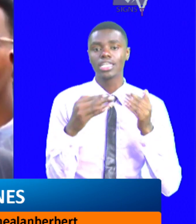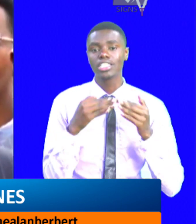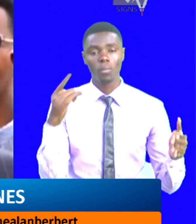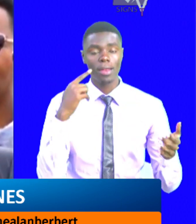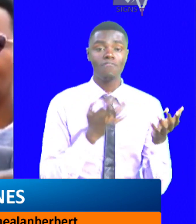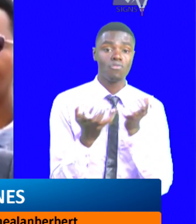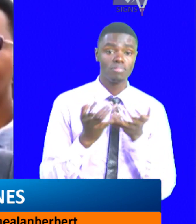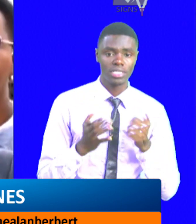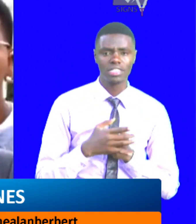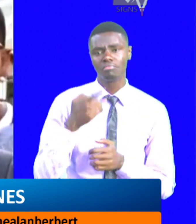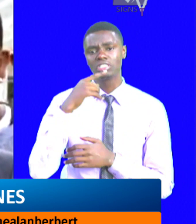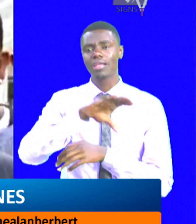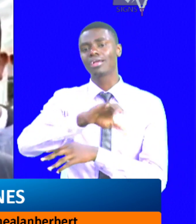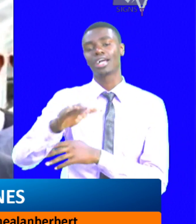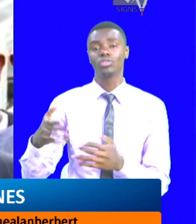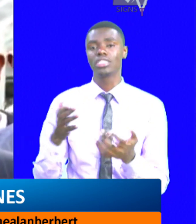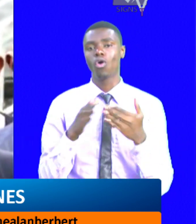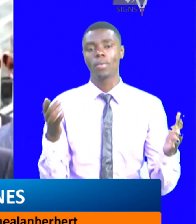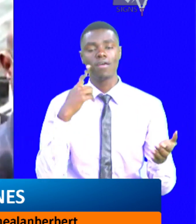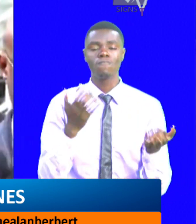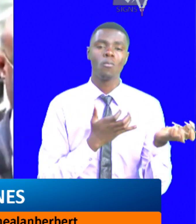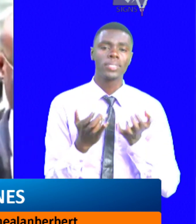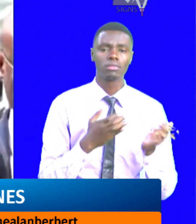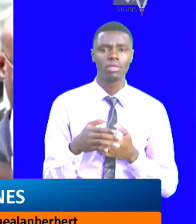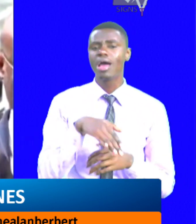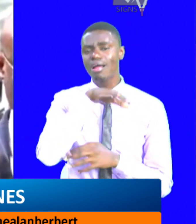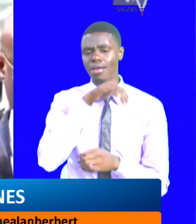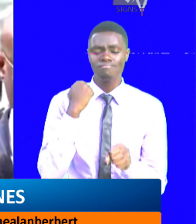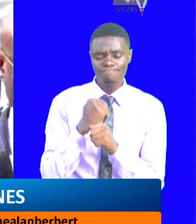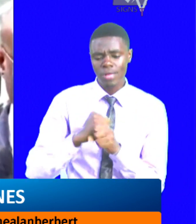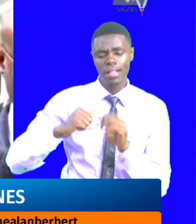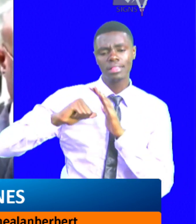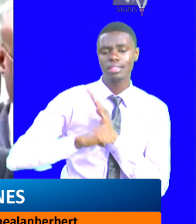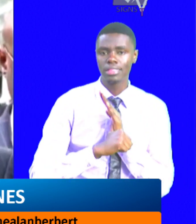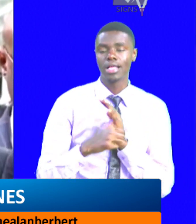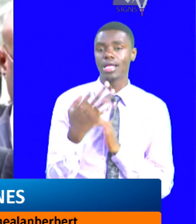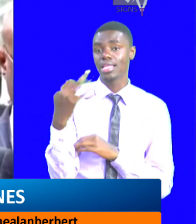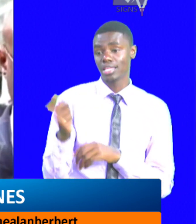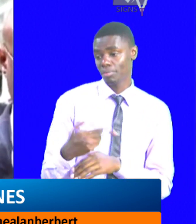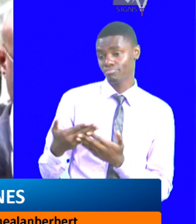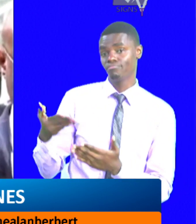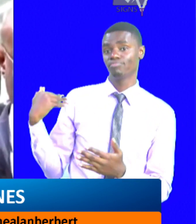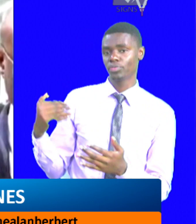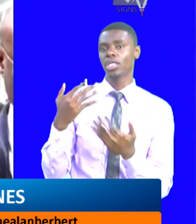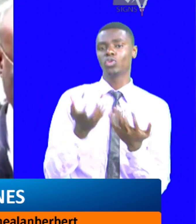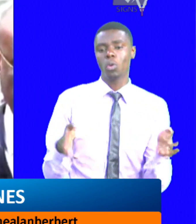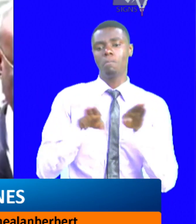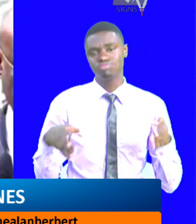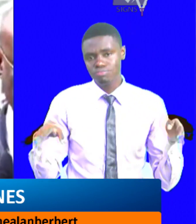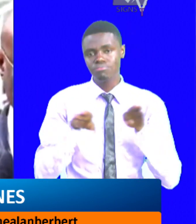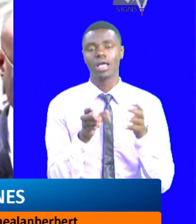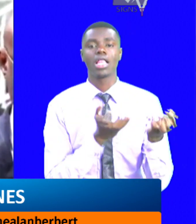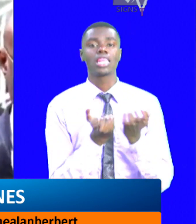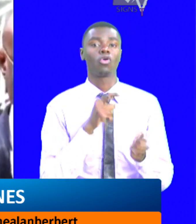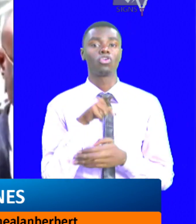business, says counties are open for business, Raila has worked so hard in the last 3 months to shut down the economy of this